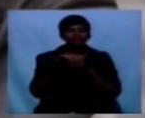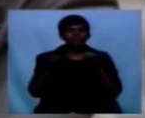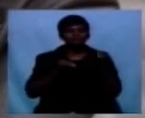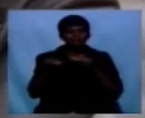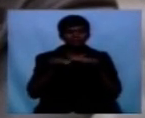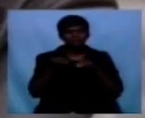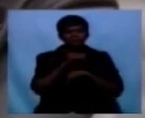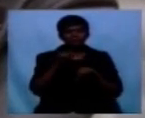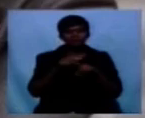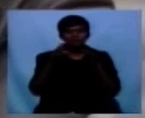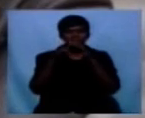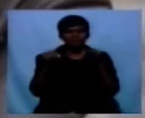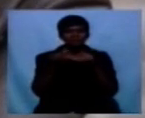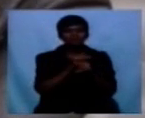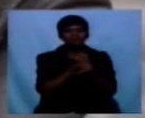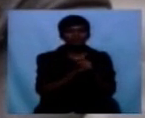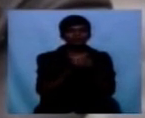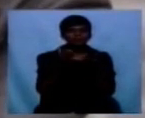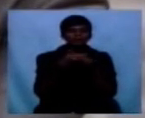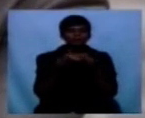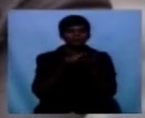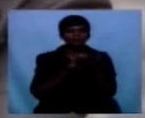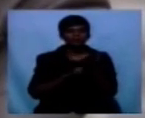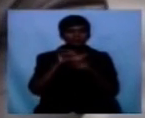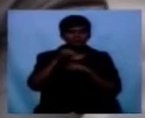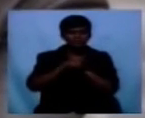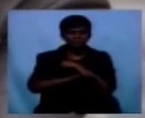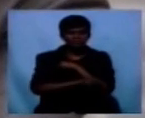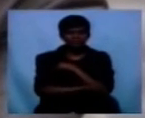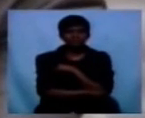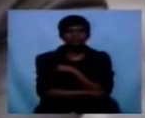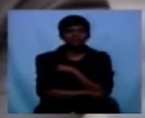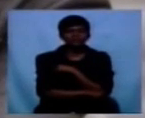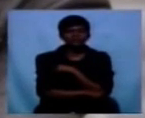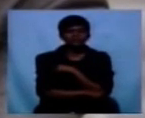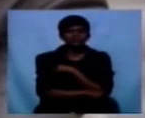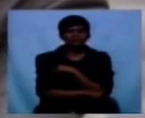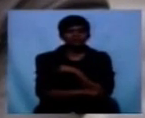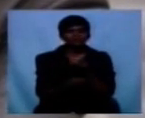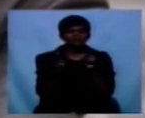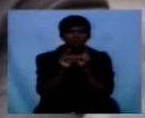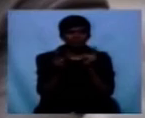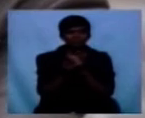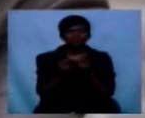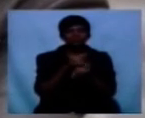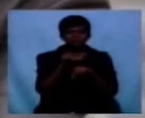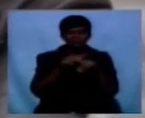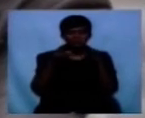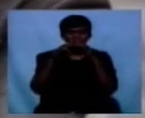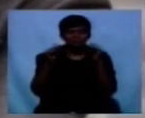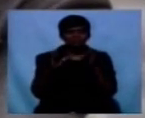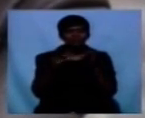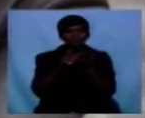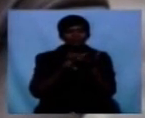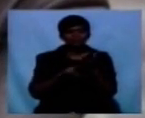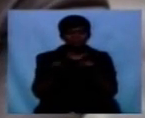Housing Authority to give me a report. A detailed report. I've asked the union at National Housing Authority to give me a detailed